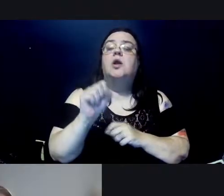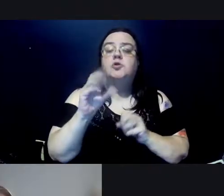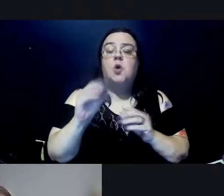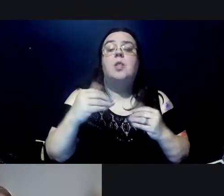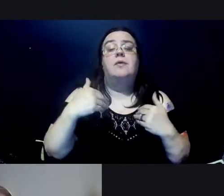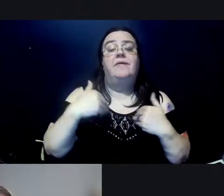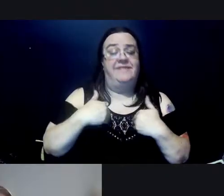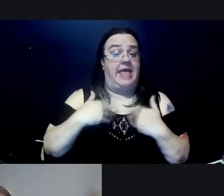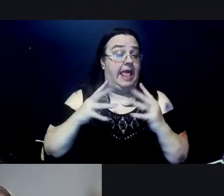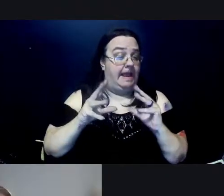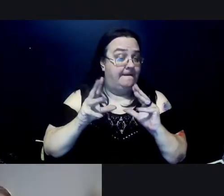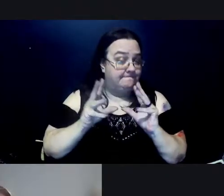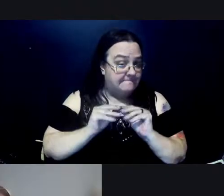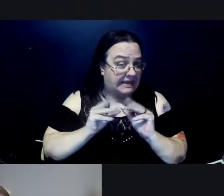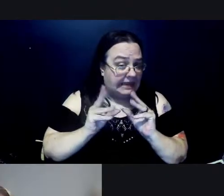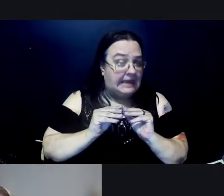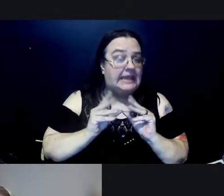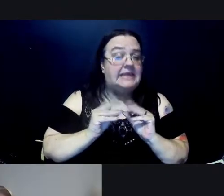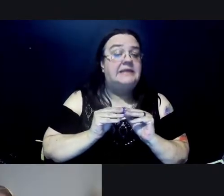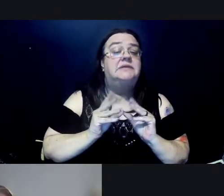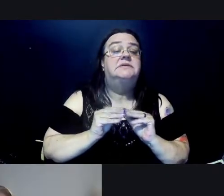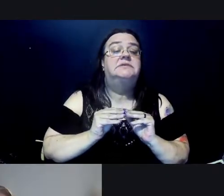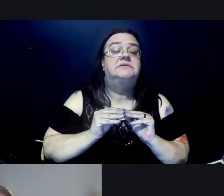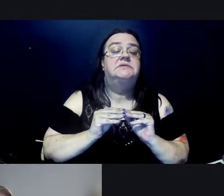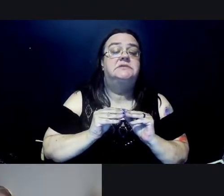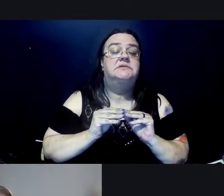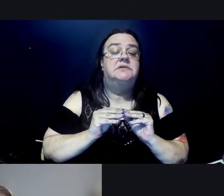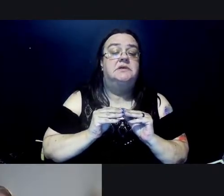meetings about